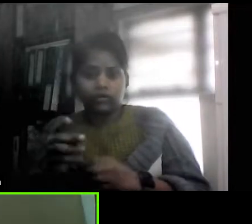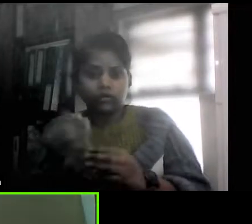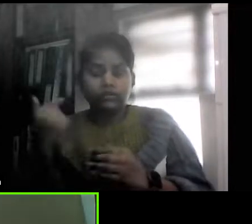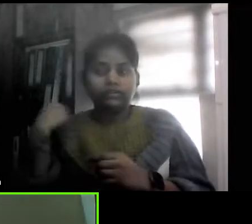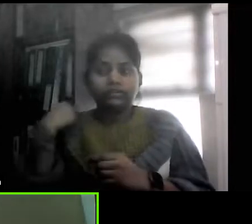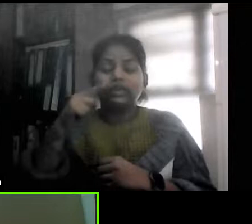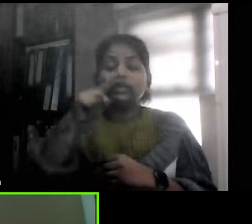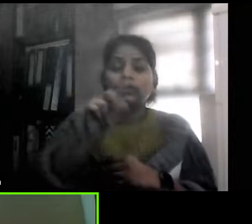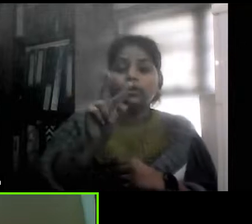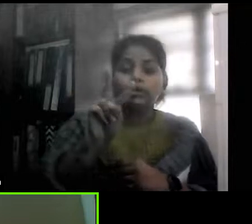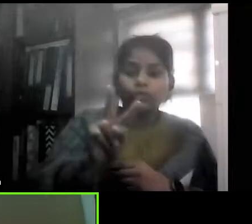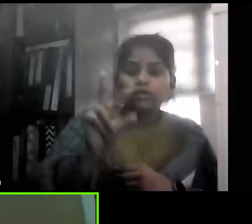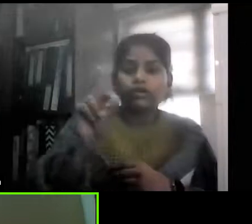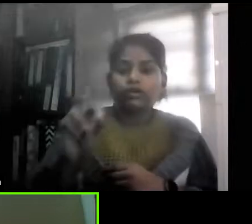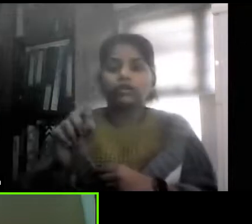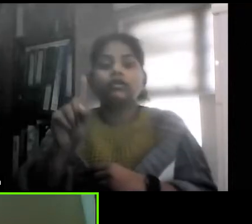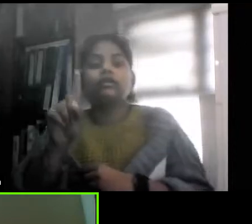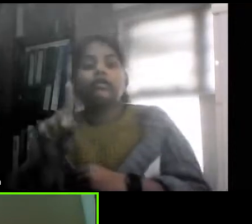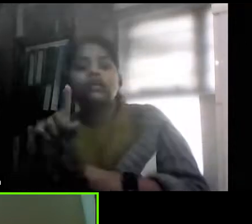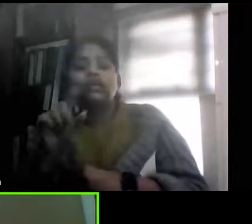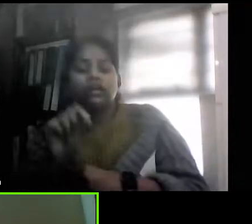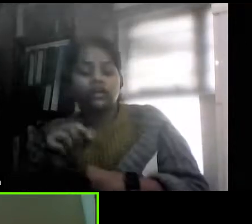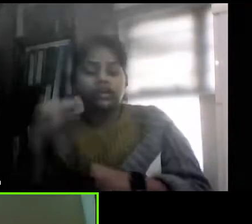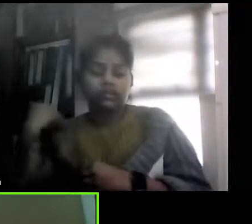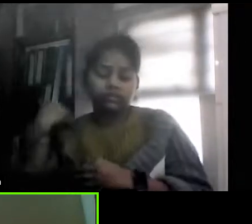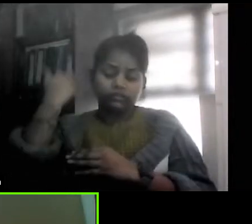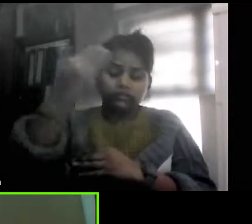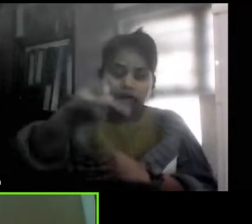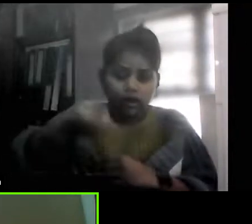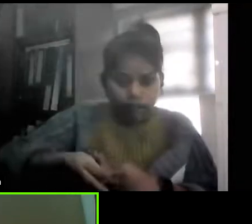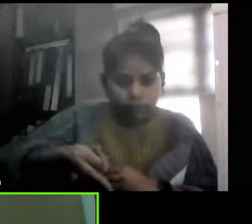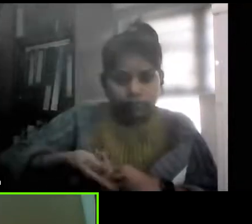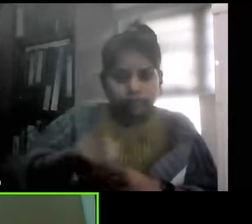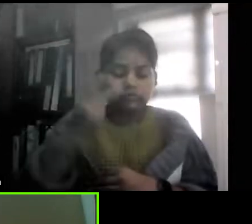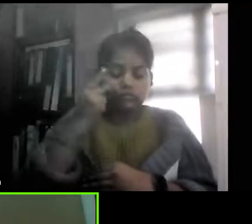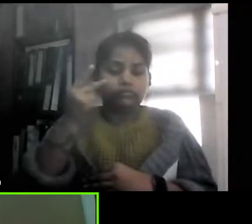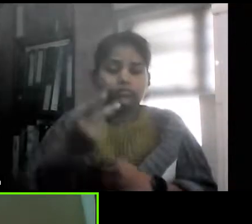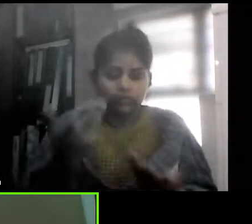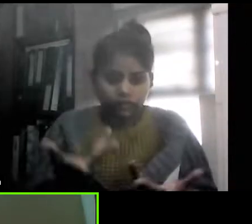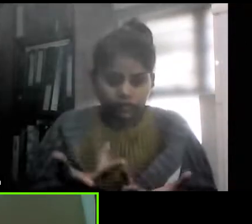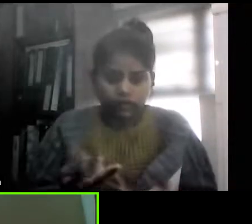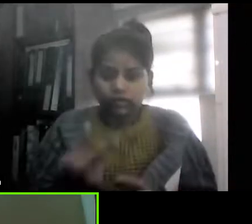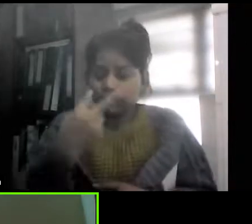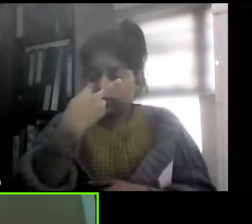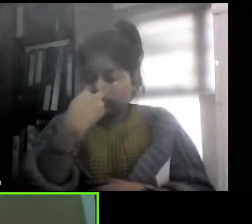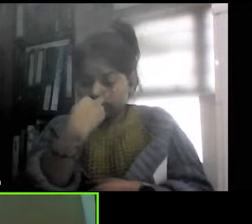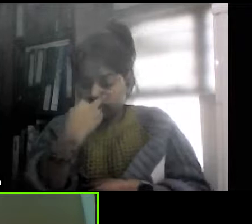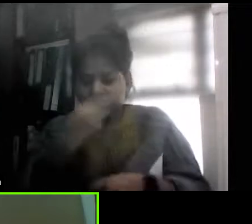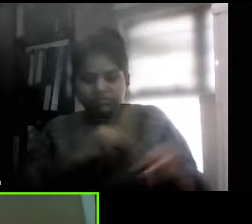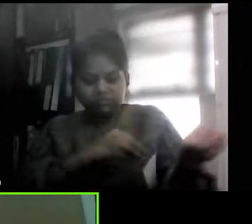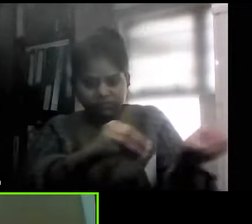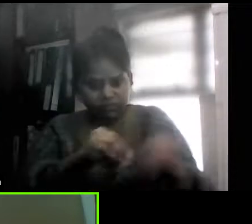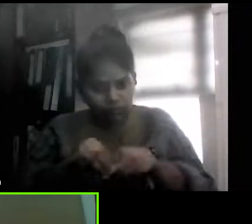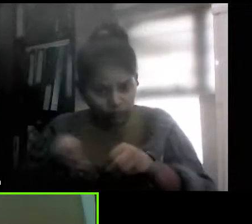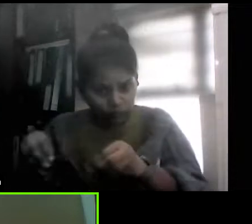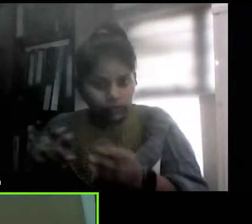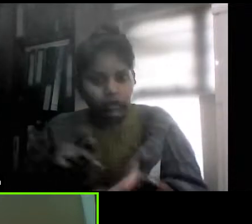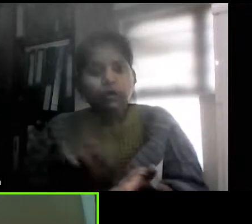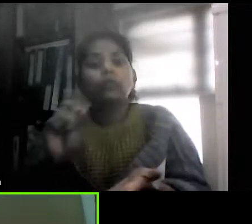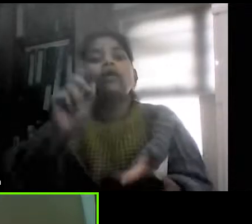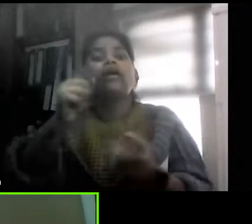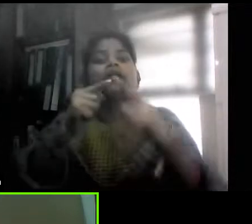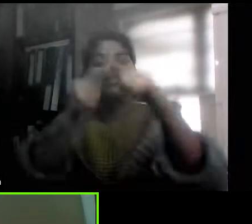post-2010. So I would be particularly locating the blind advocacy movement in Tamil Nadu.